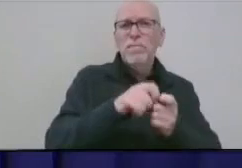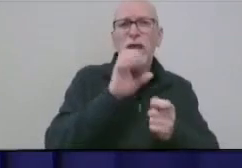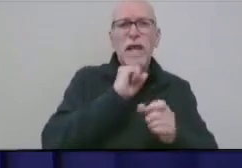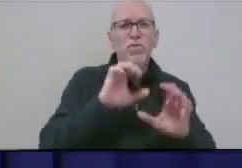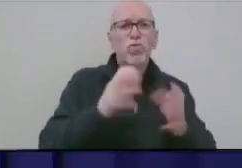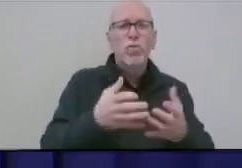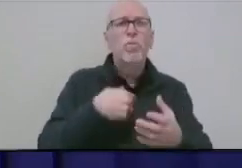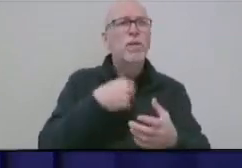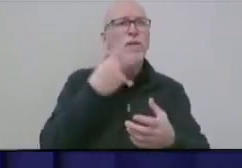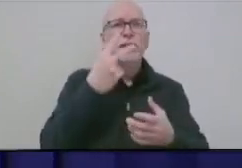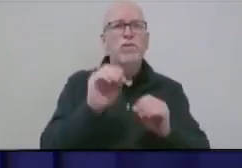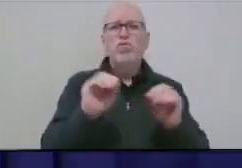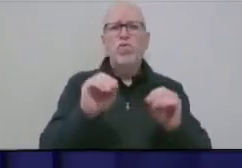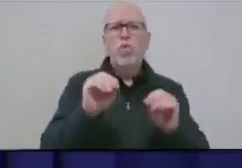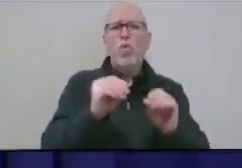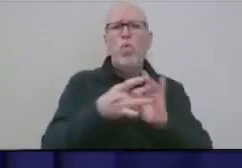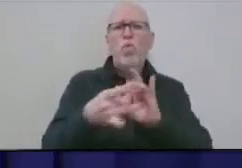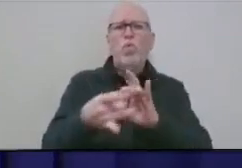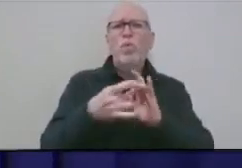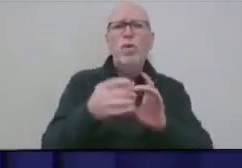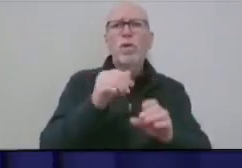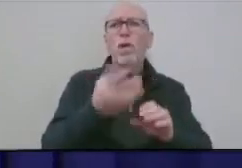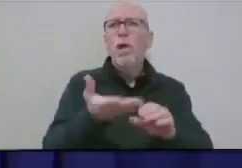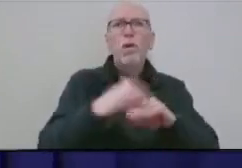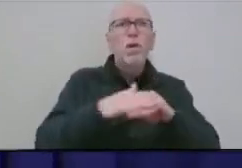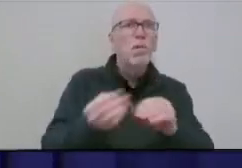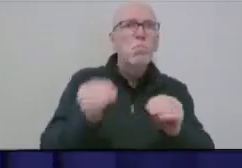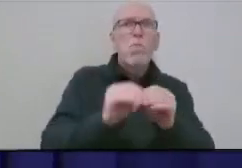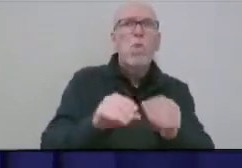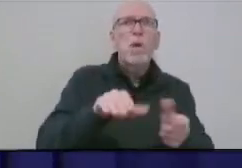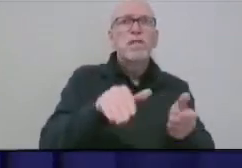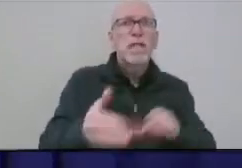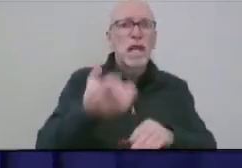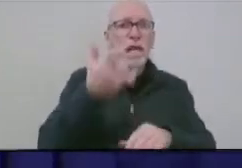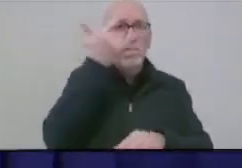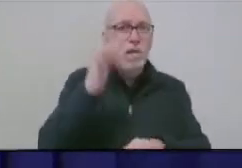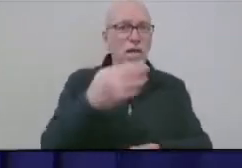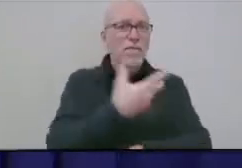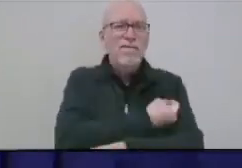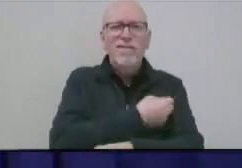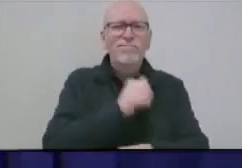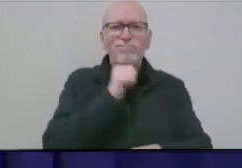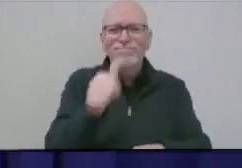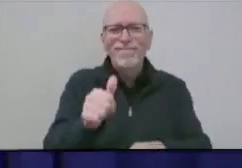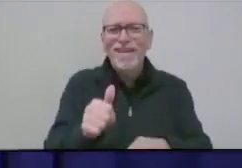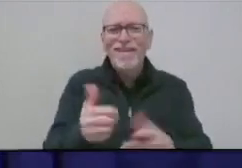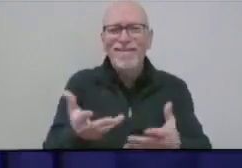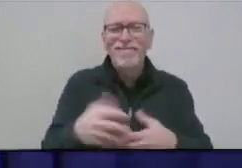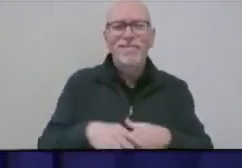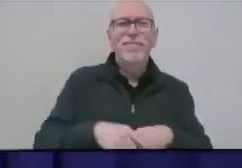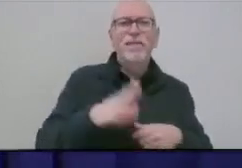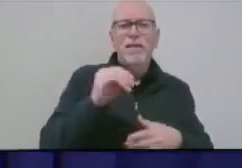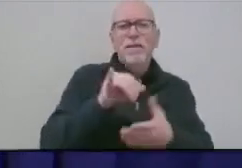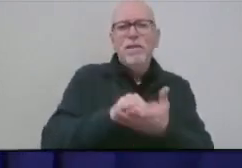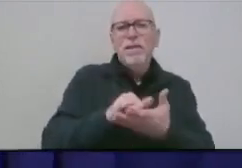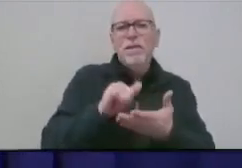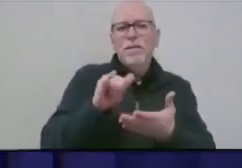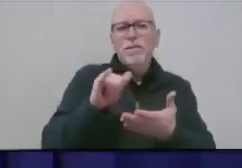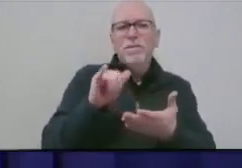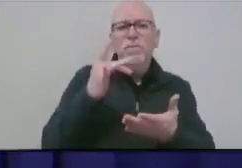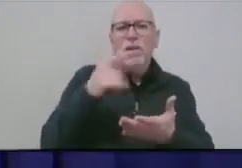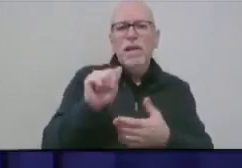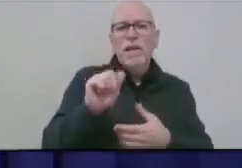see absolutely no increase or excess deaths that could be accountable to the vaccine itself. And that is what the